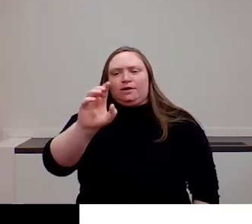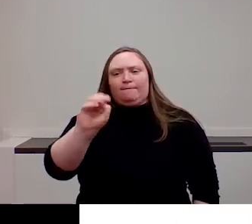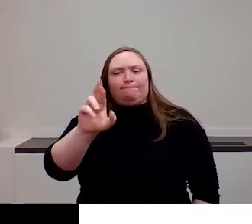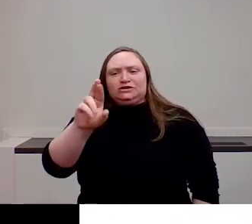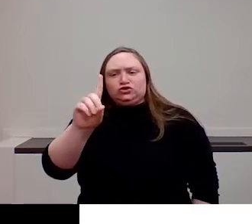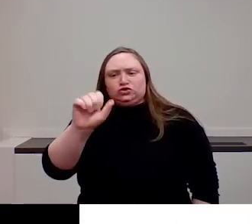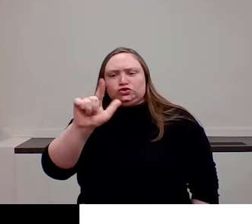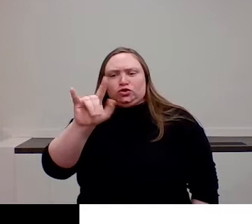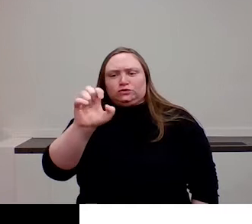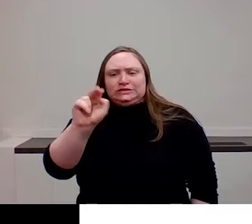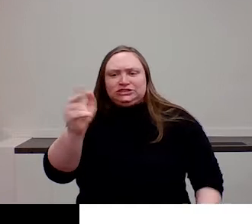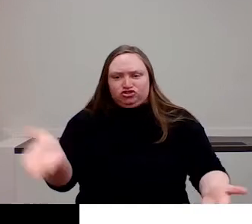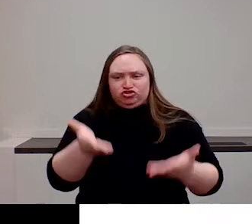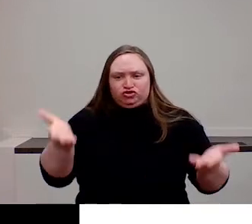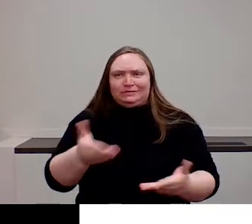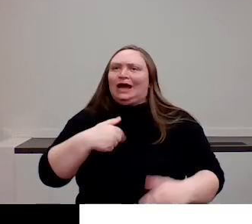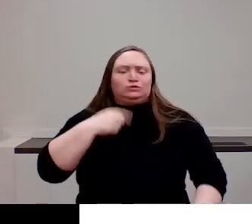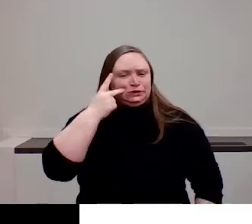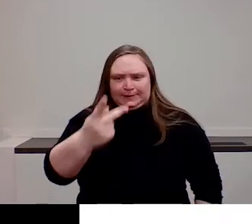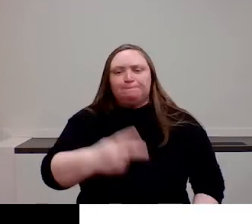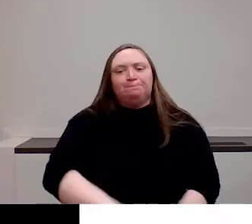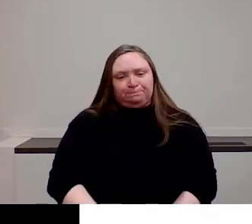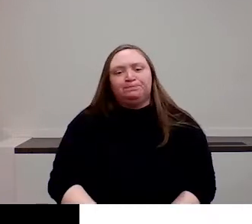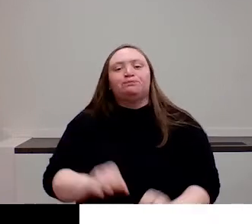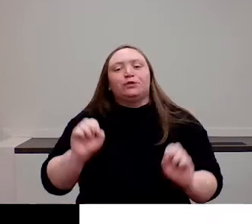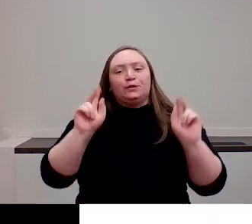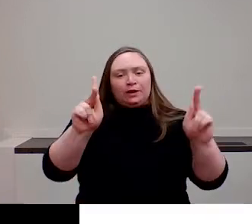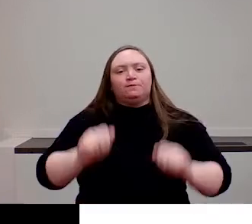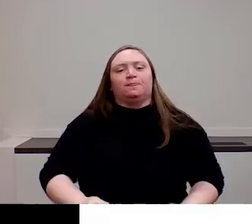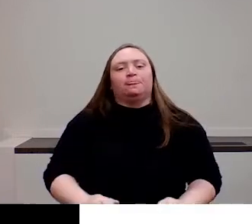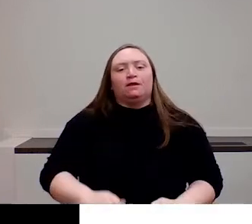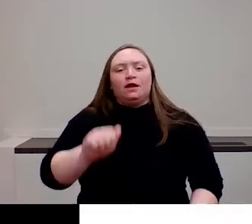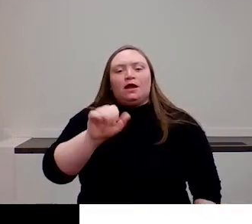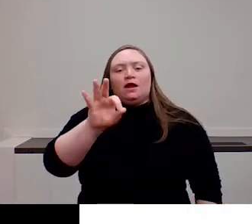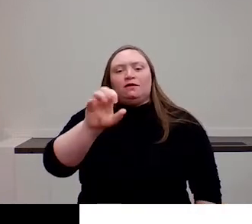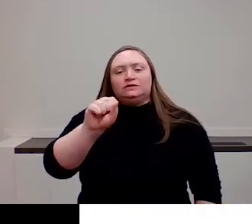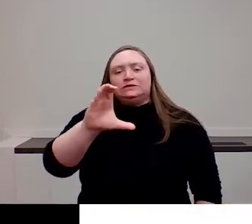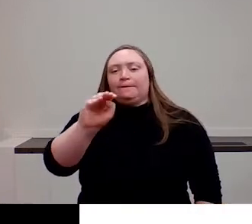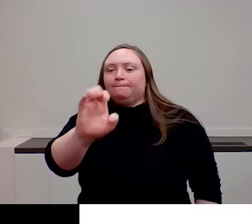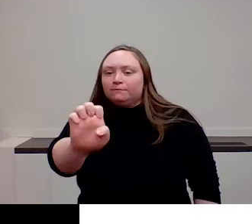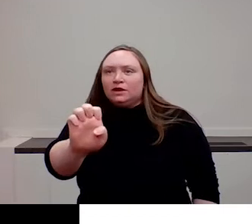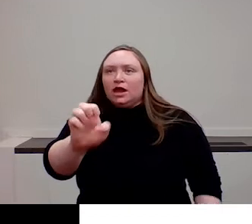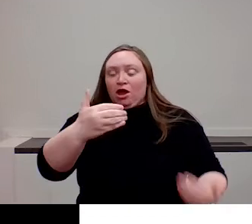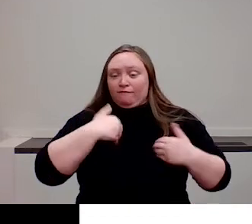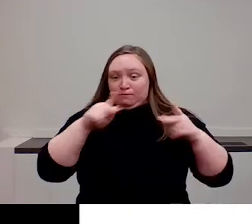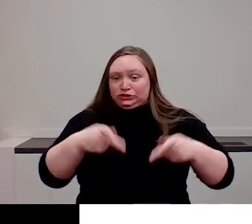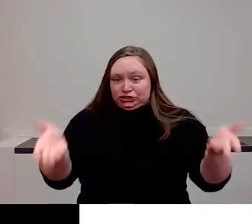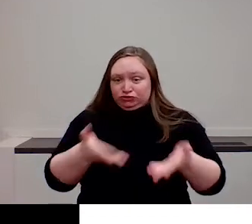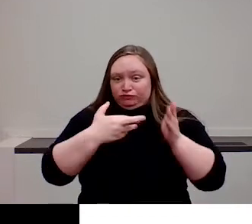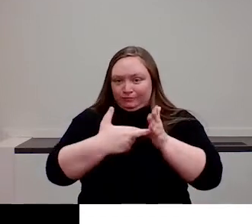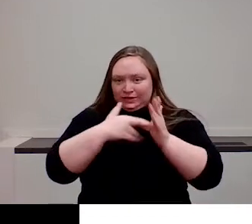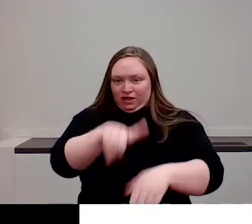evening? I do not see him on. Okay, and then is someone here to represent AFSCME